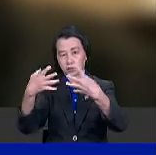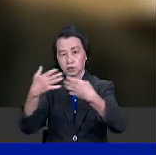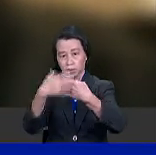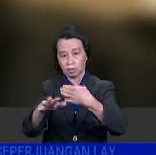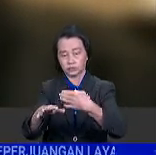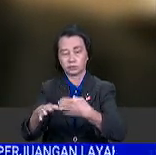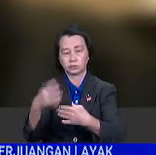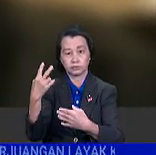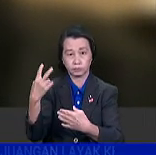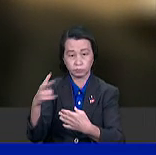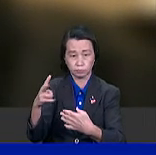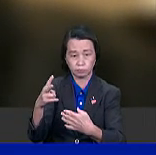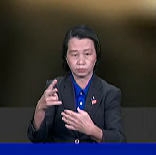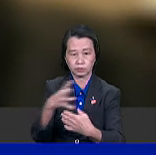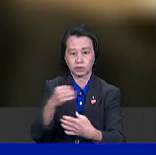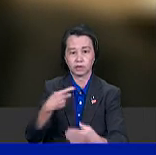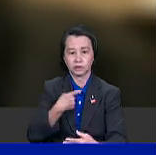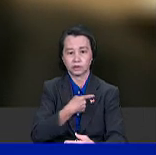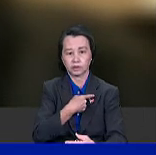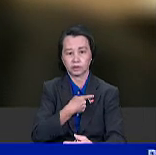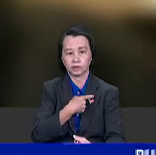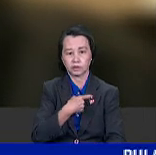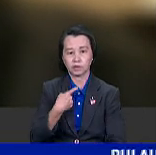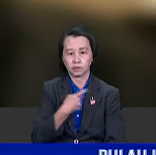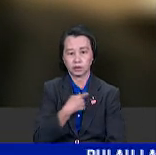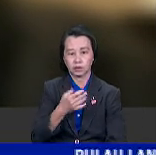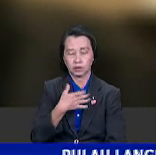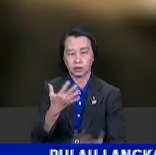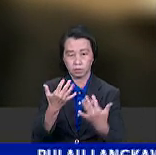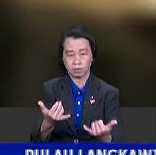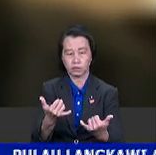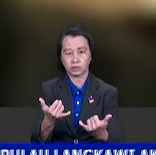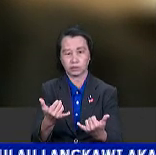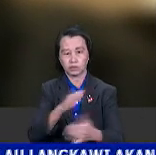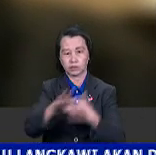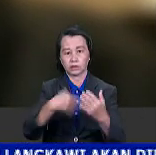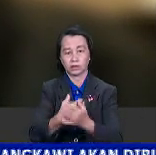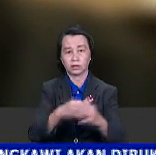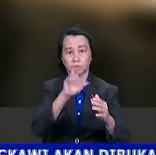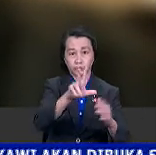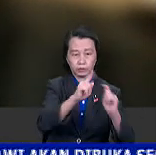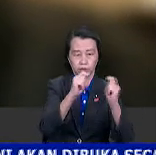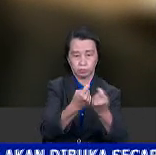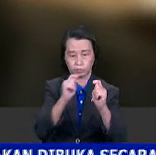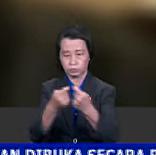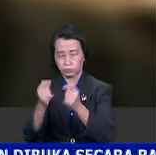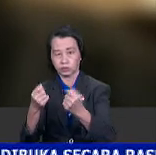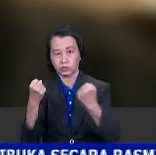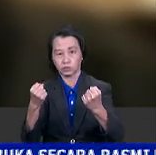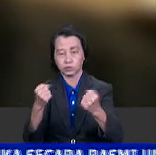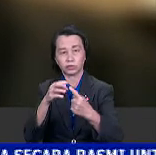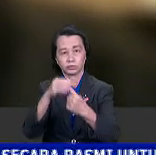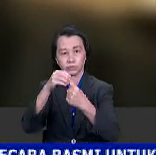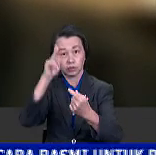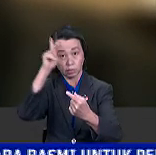draw. We know our opponents now, all three teams are strong, especially Terengganu,